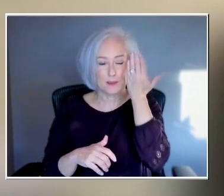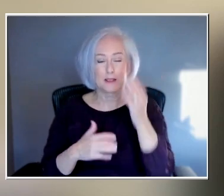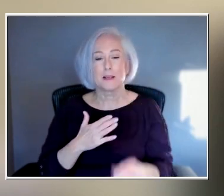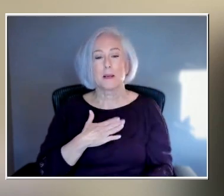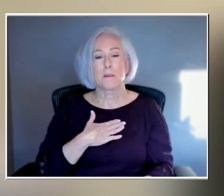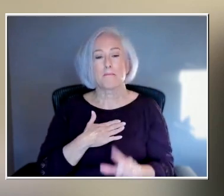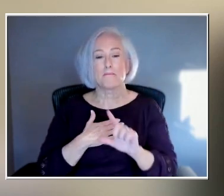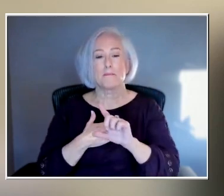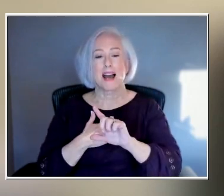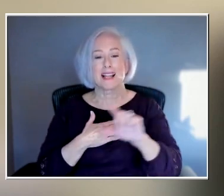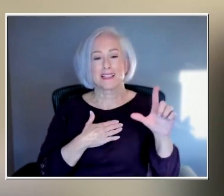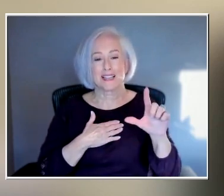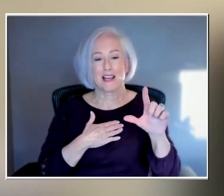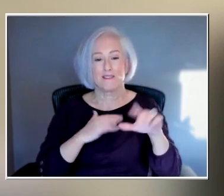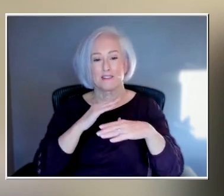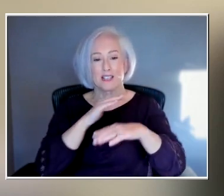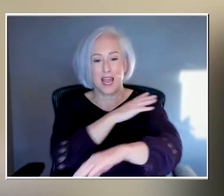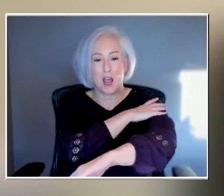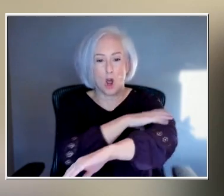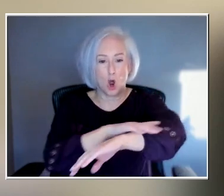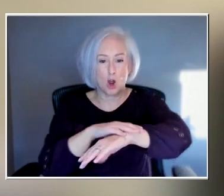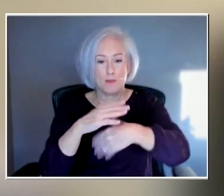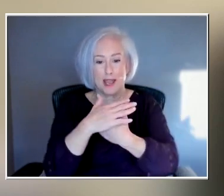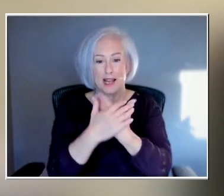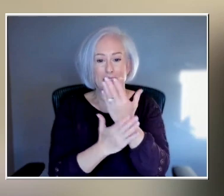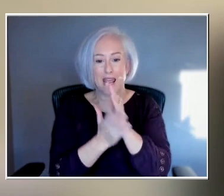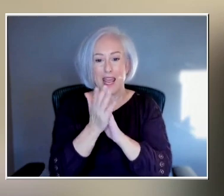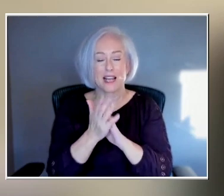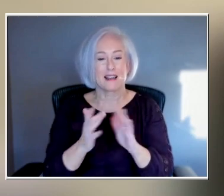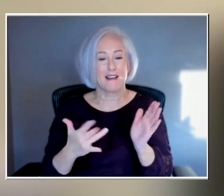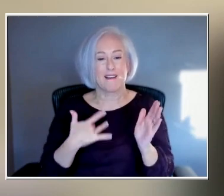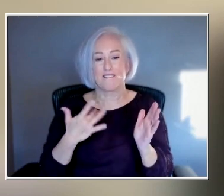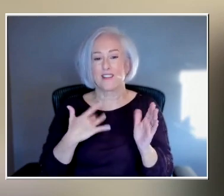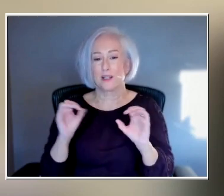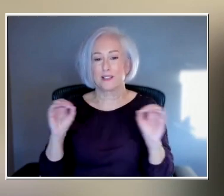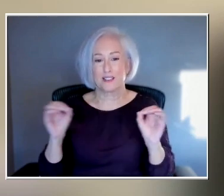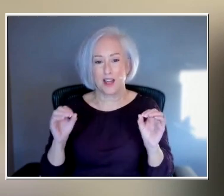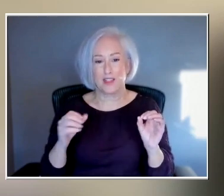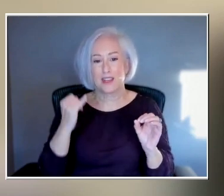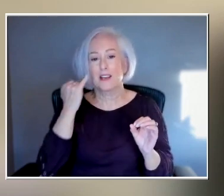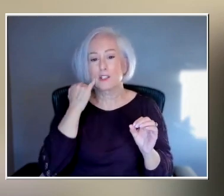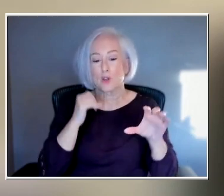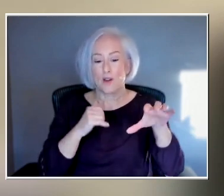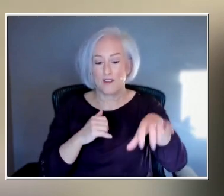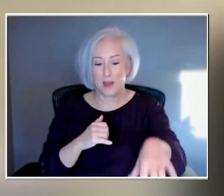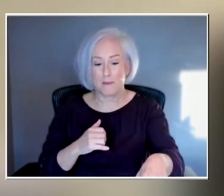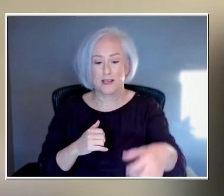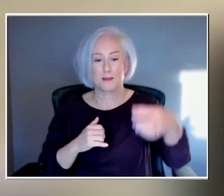no sensation. So if I put something in there, I don't always know that I'm holding on to it.